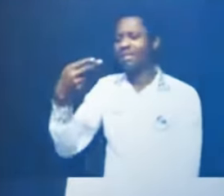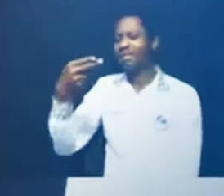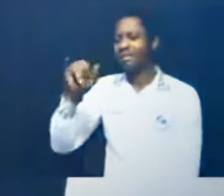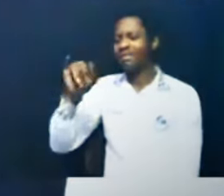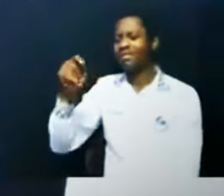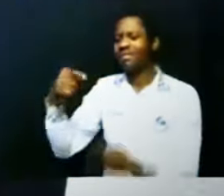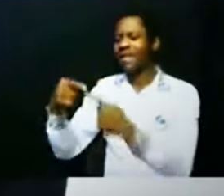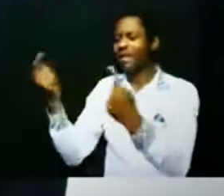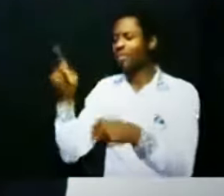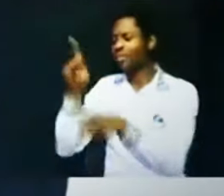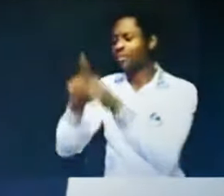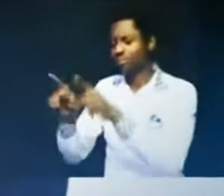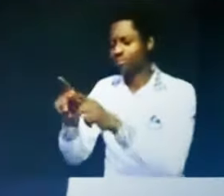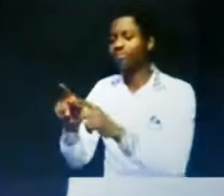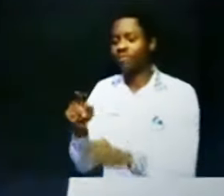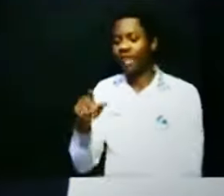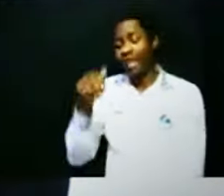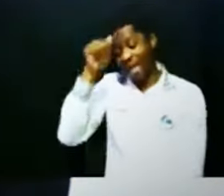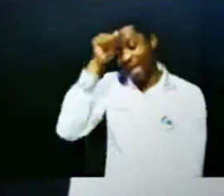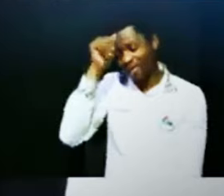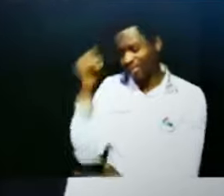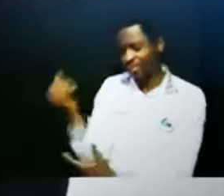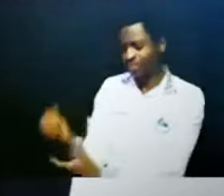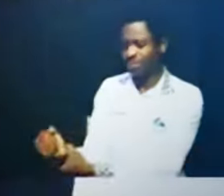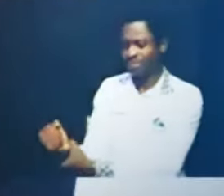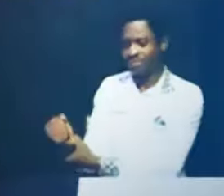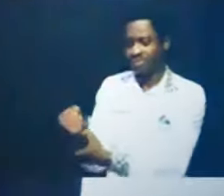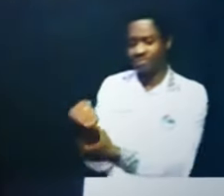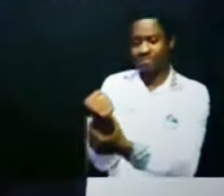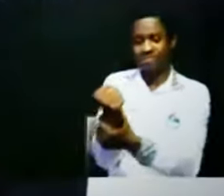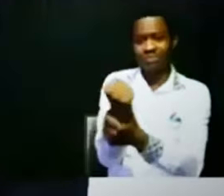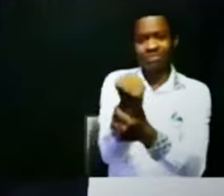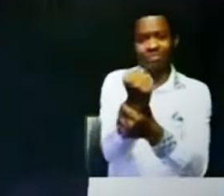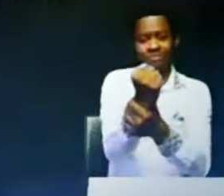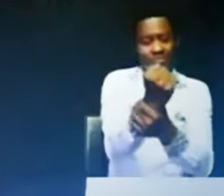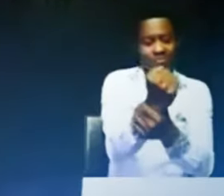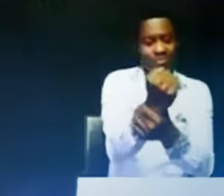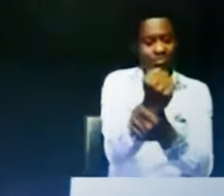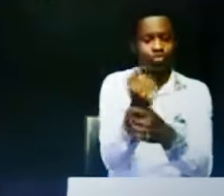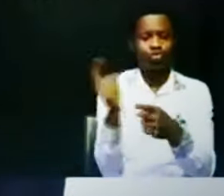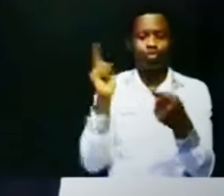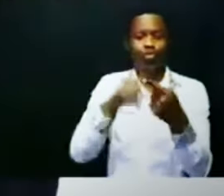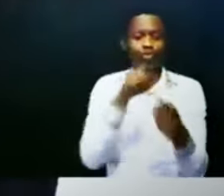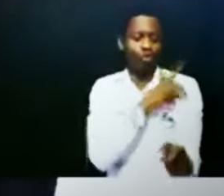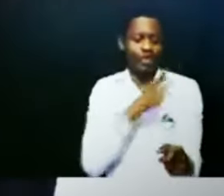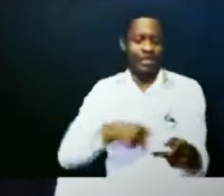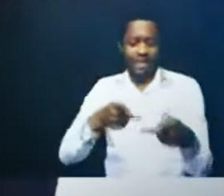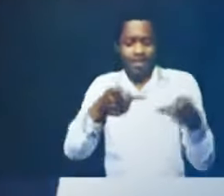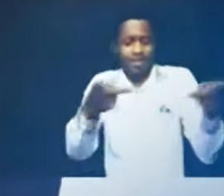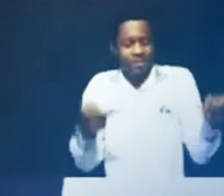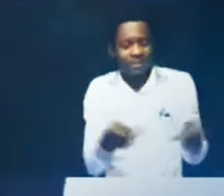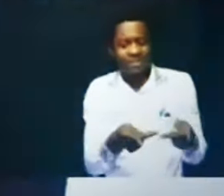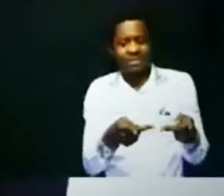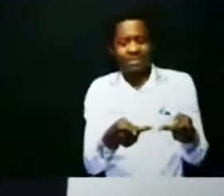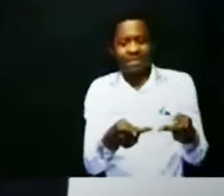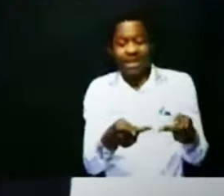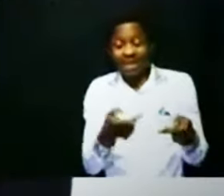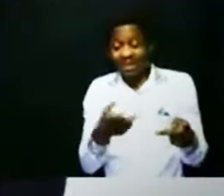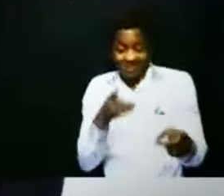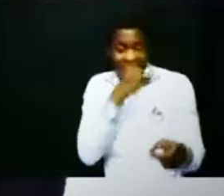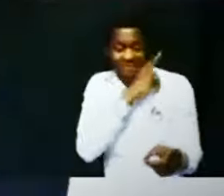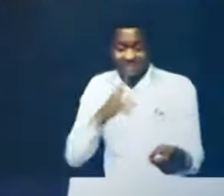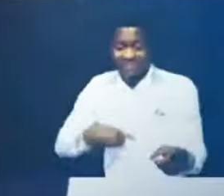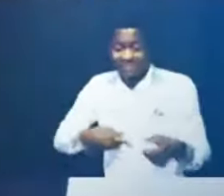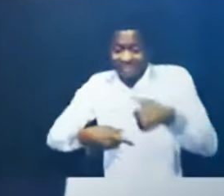with David still holding the Philistine's head. Now David free Philistine no kumre sign abano. Abna fano edi no